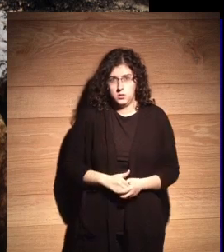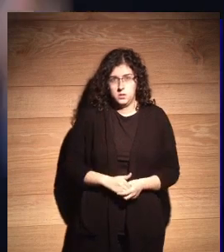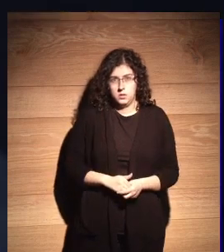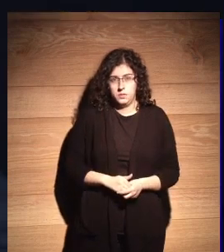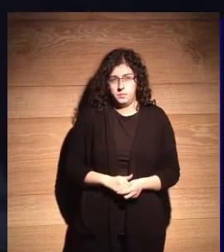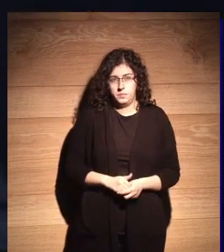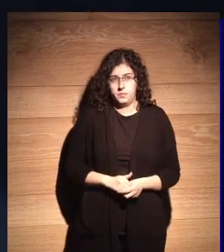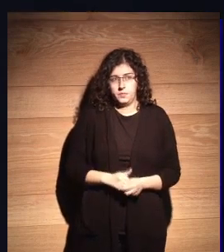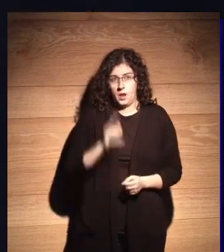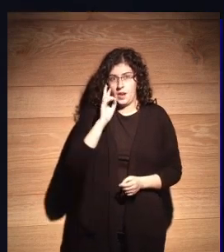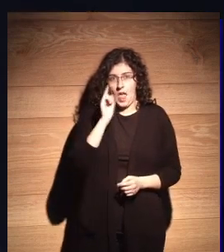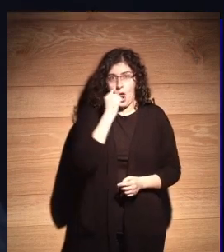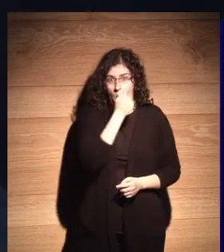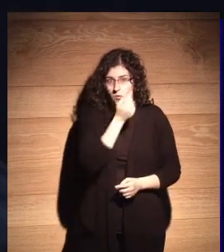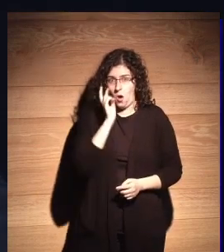I clicked a picture.